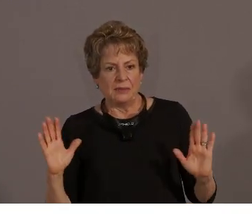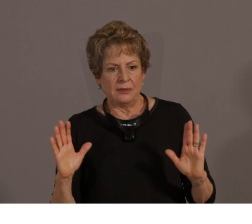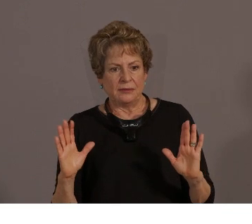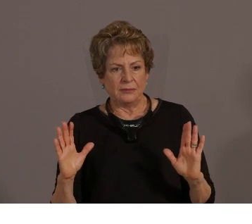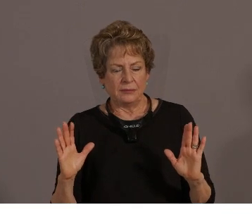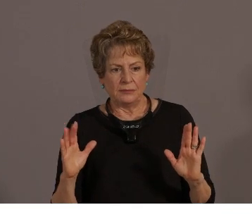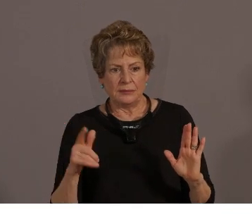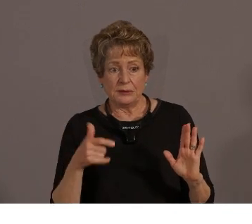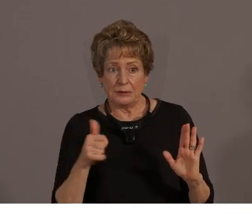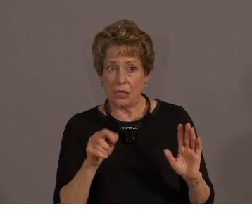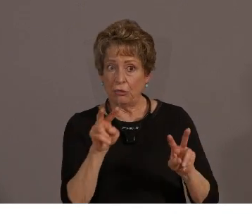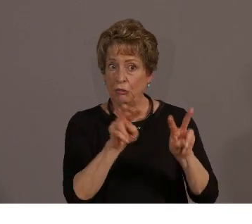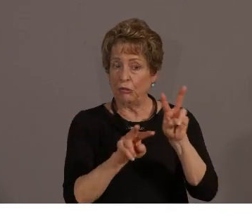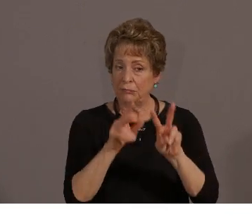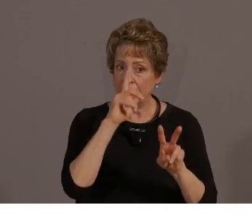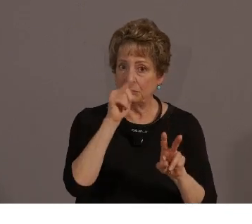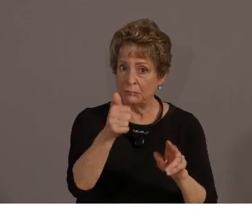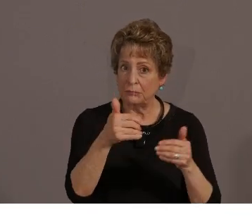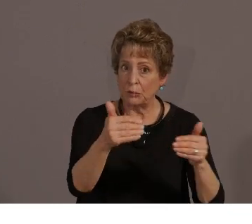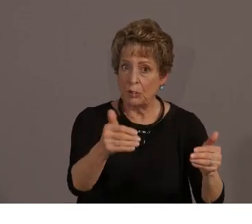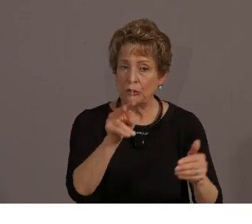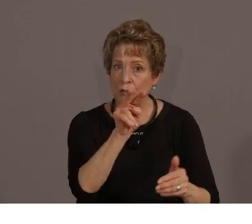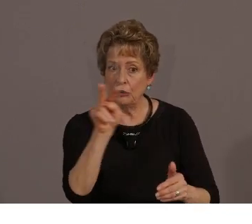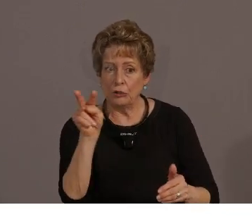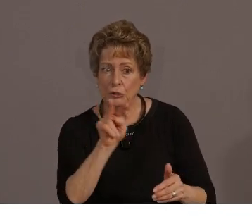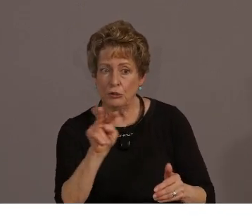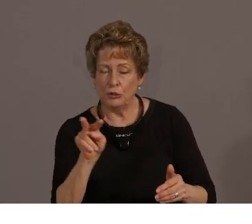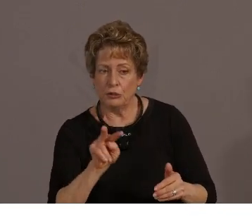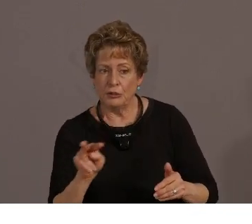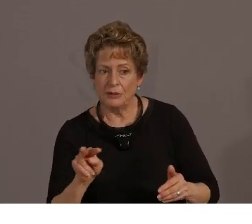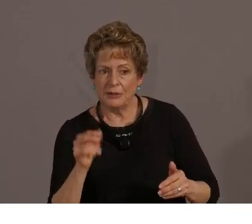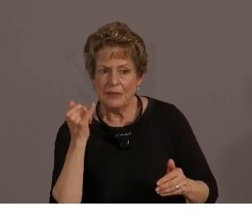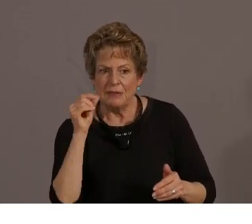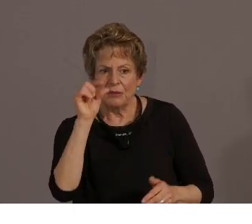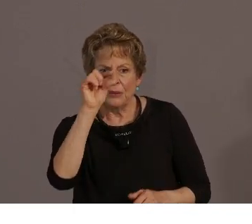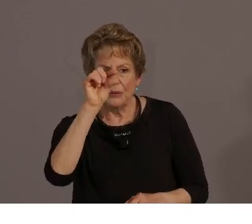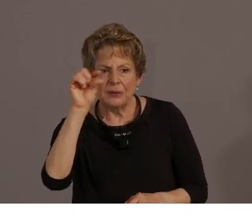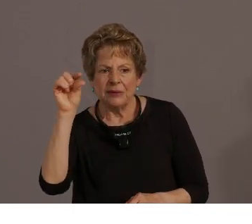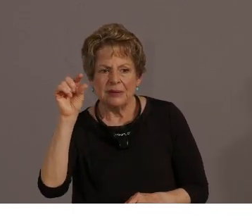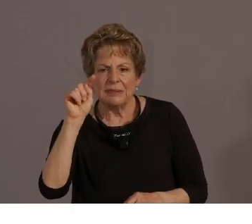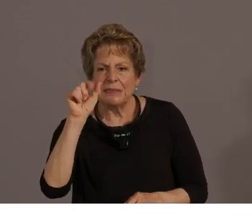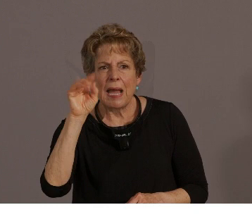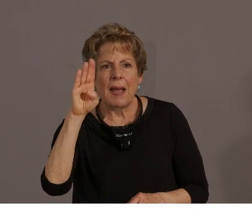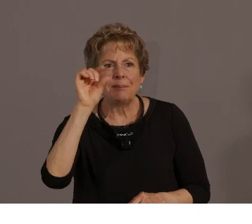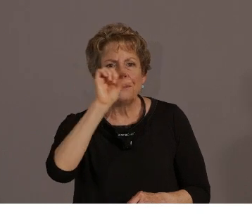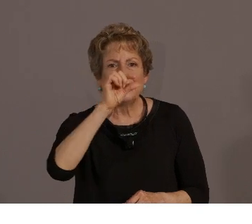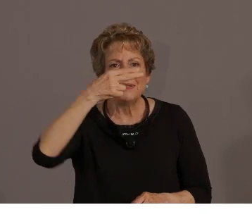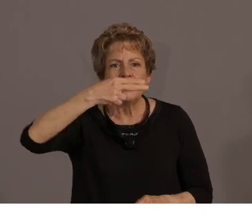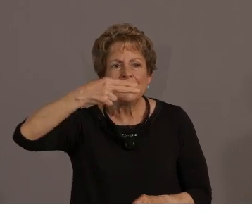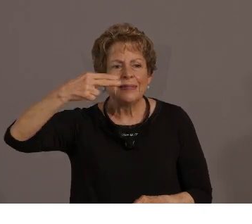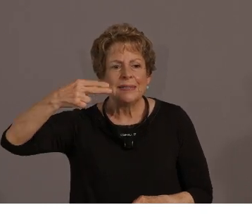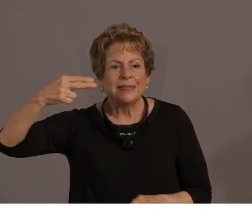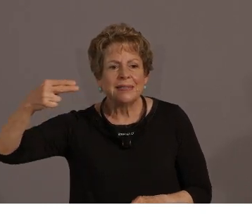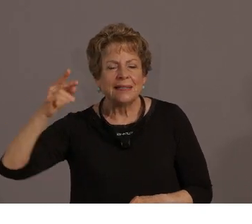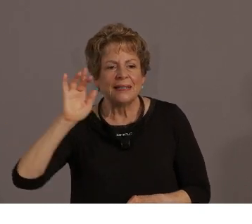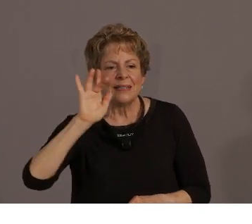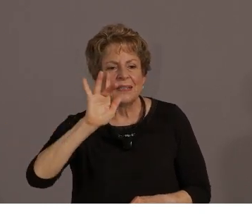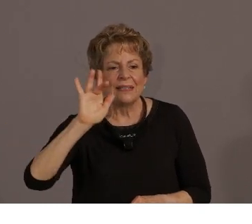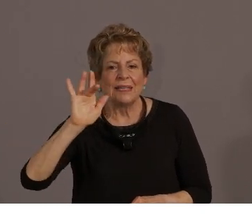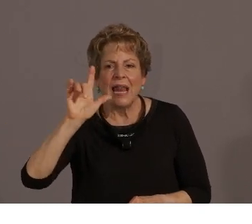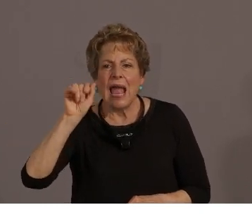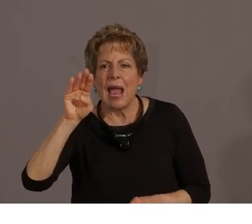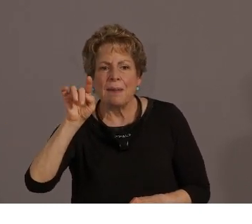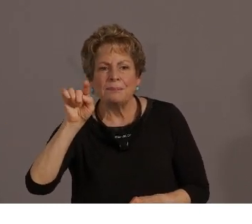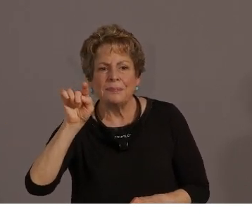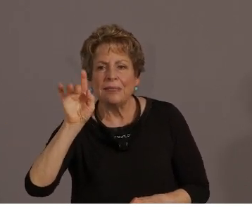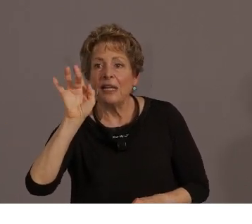be found on our laboratory tab of our dashboard. So the data is still there, it's just not being displayed on